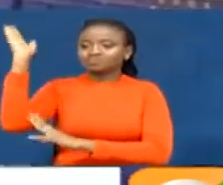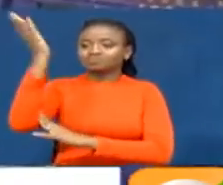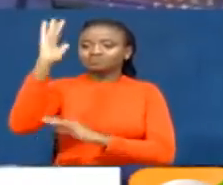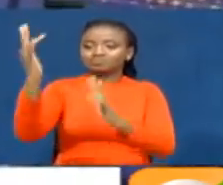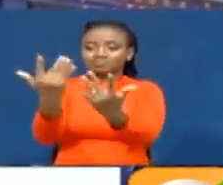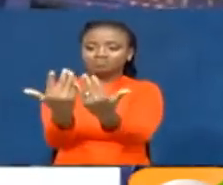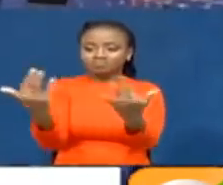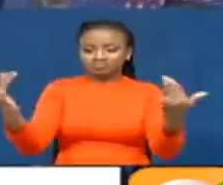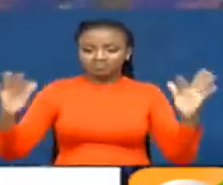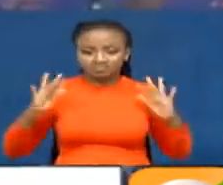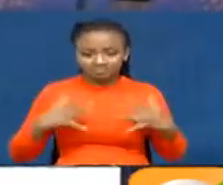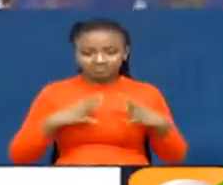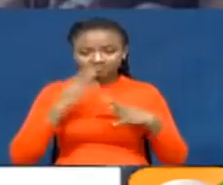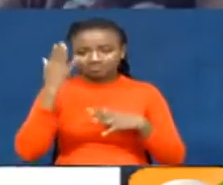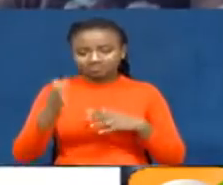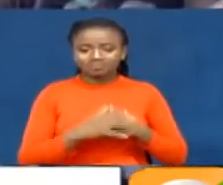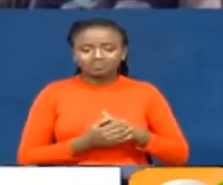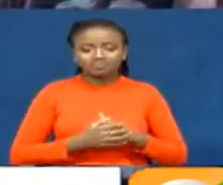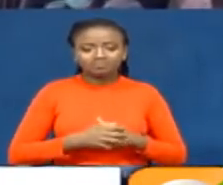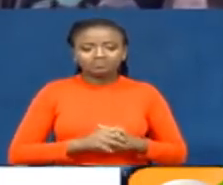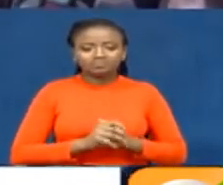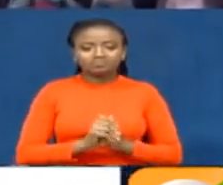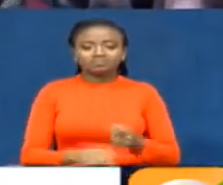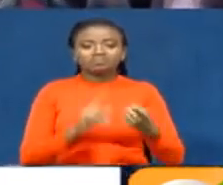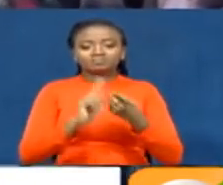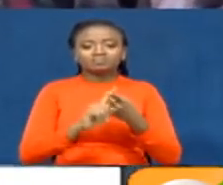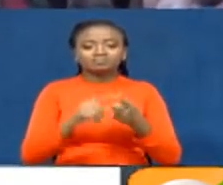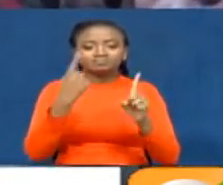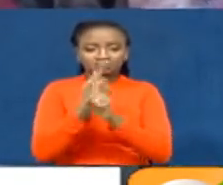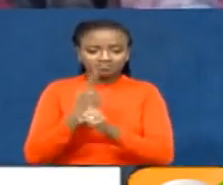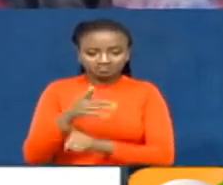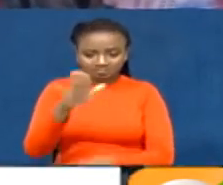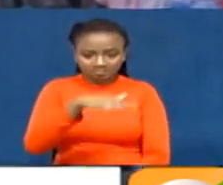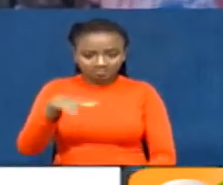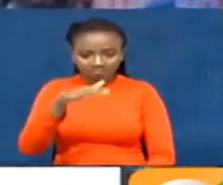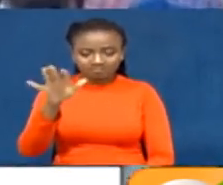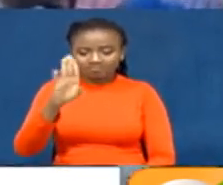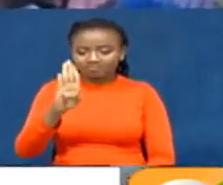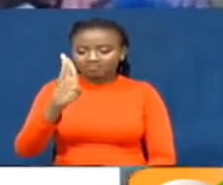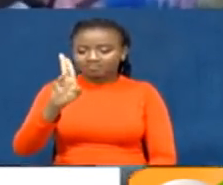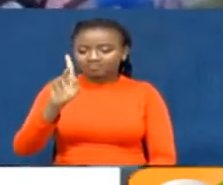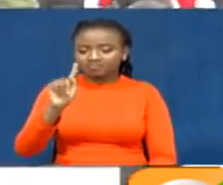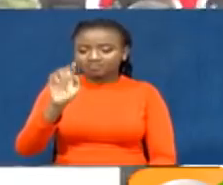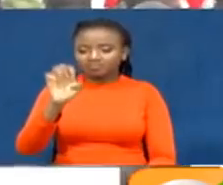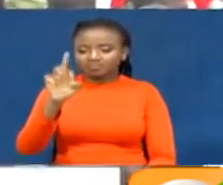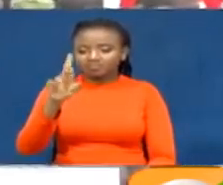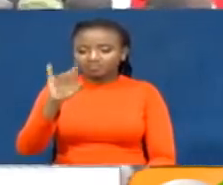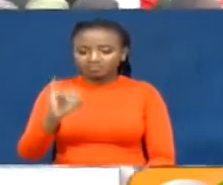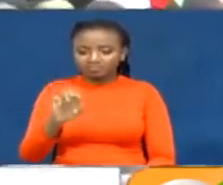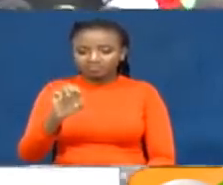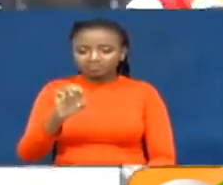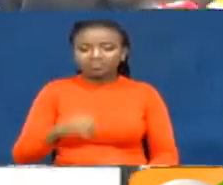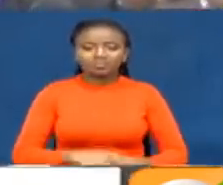Odinga set out on a vote-hunting drive with rallies at Shitsiala and Sabatia in Butere constituency.